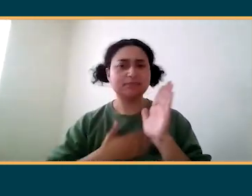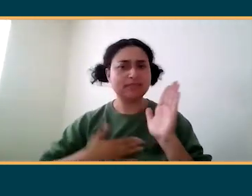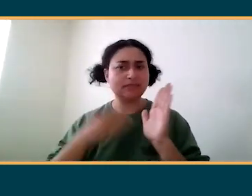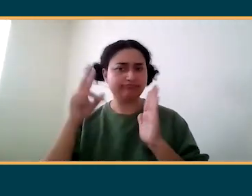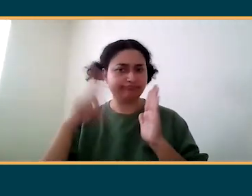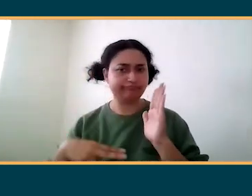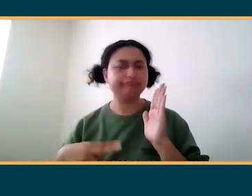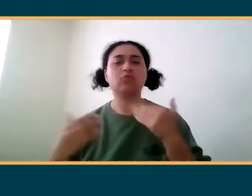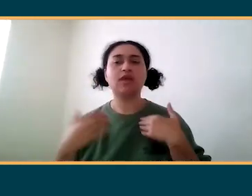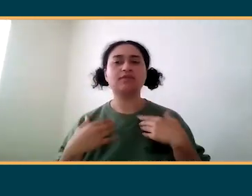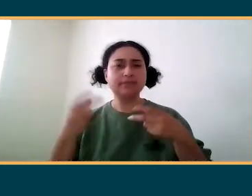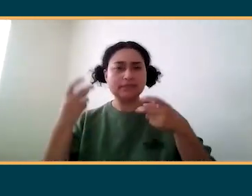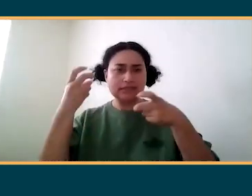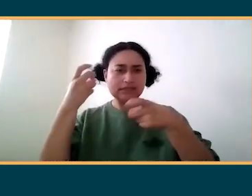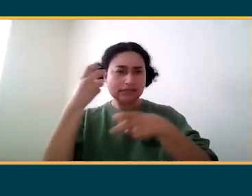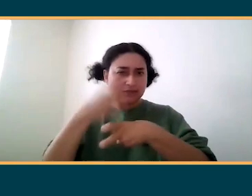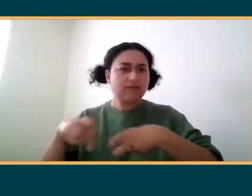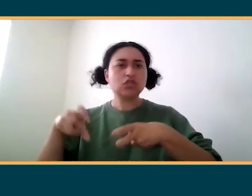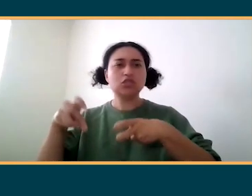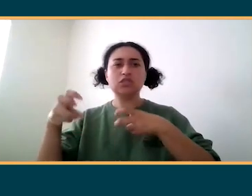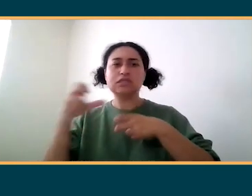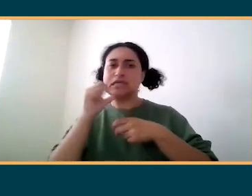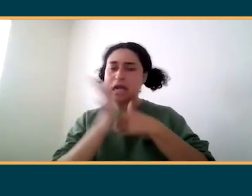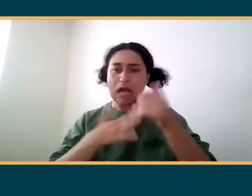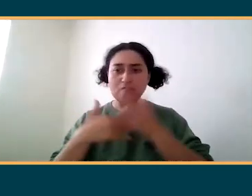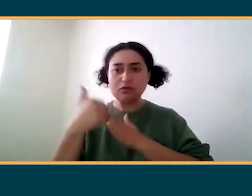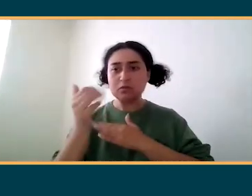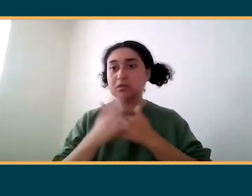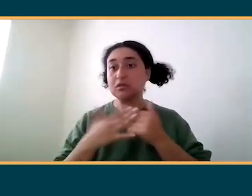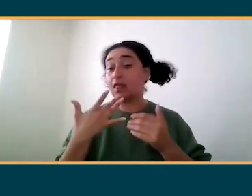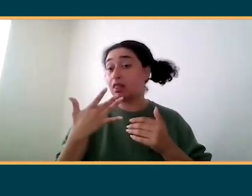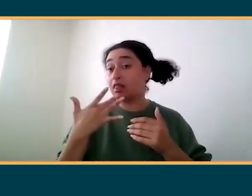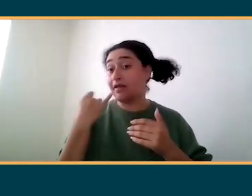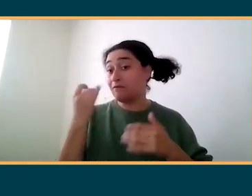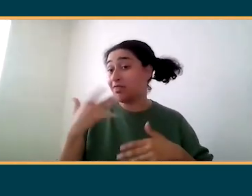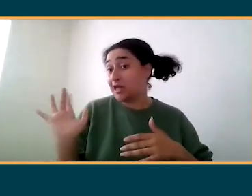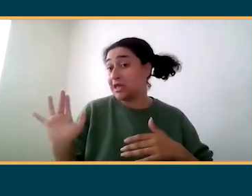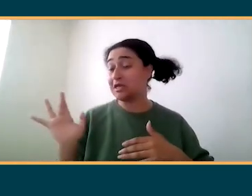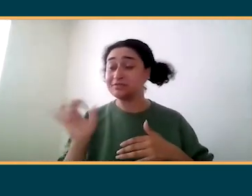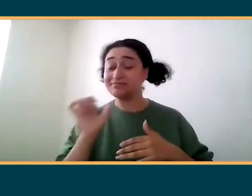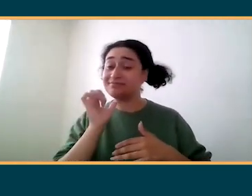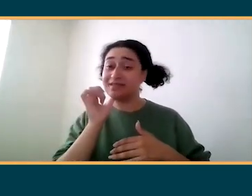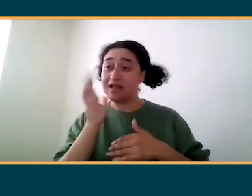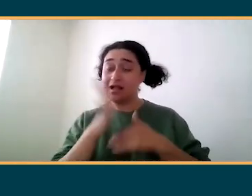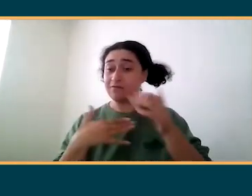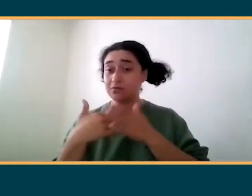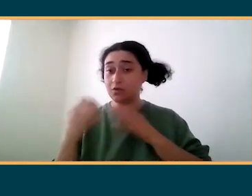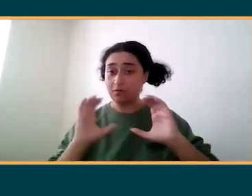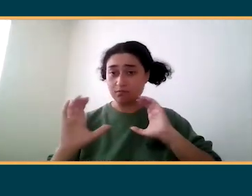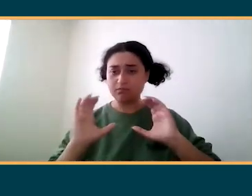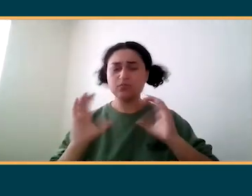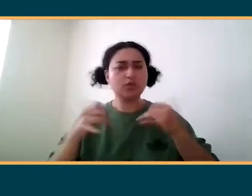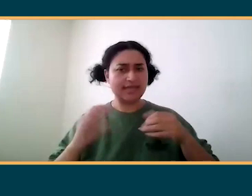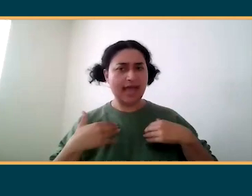into some very difficult, tough, uncomfortable, if we're lucky, conversations, we do have rules about how